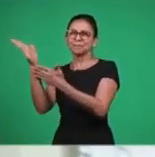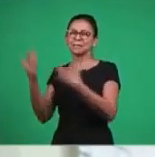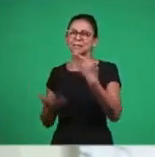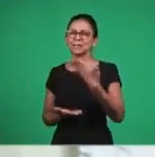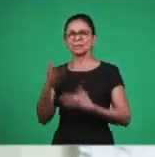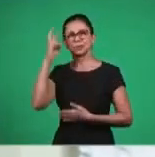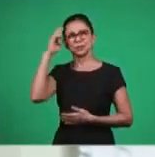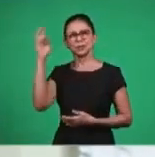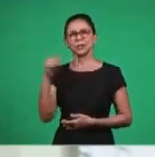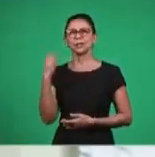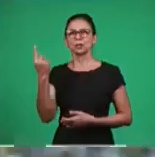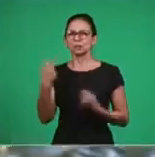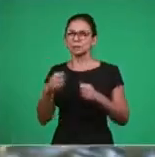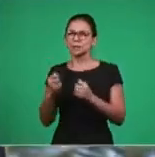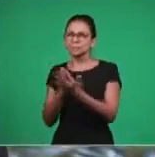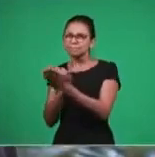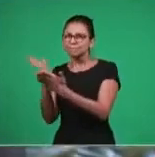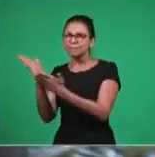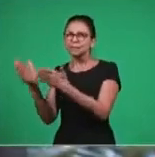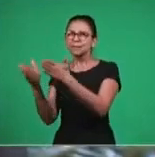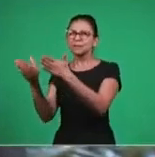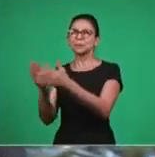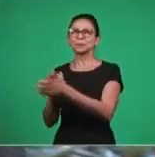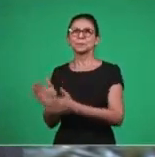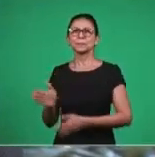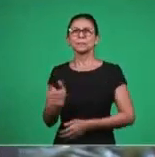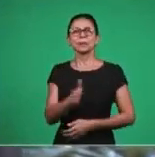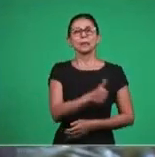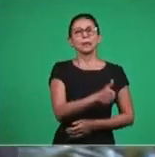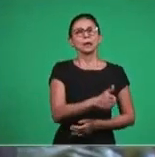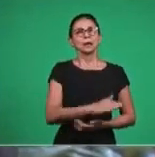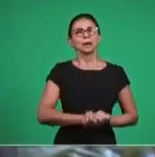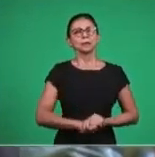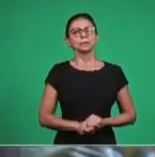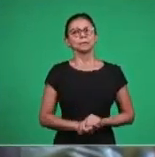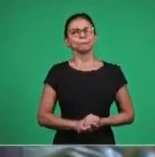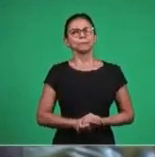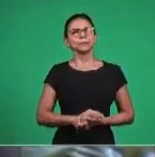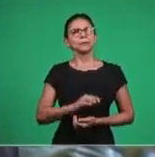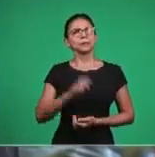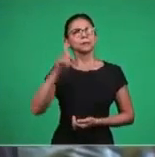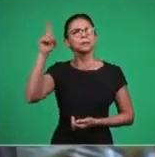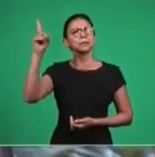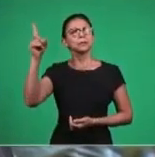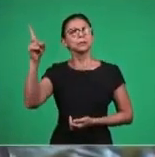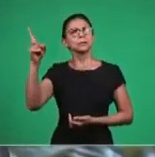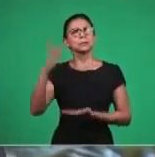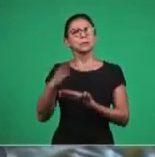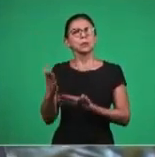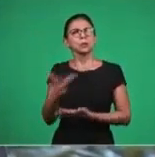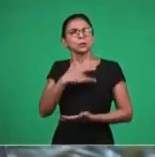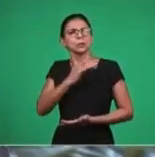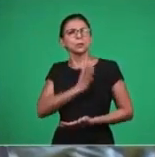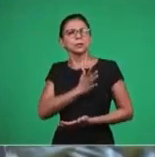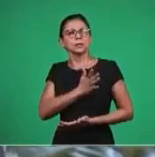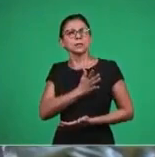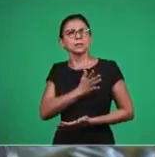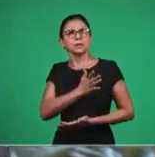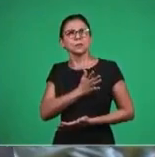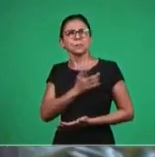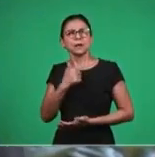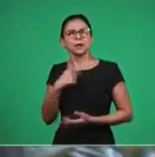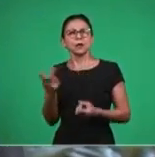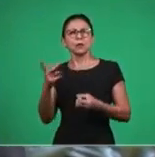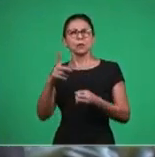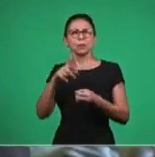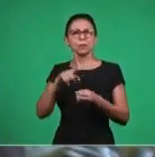to the Lord, and I believe that we all need to seek the Lord this way. the Lord touched my heart in order to go,